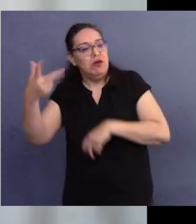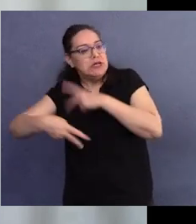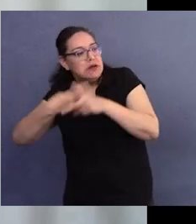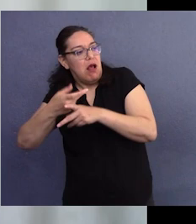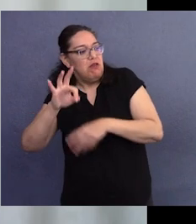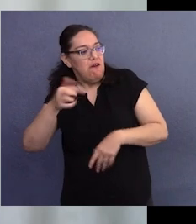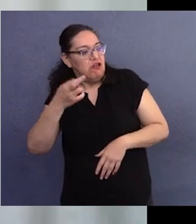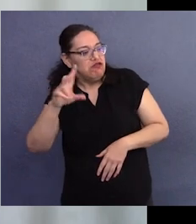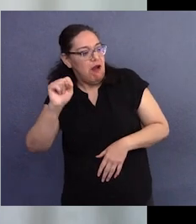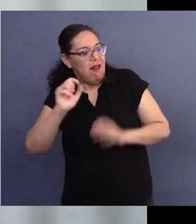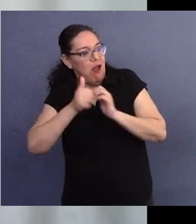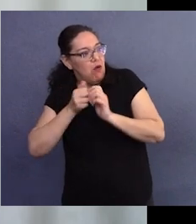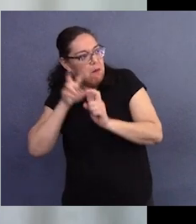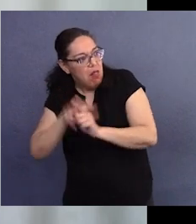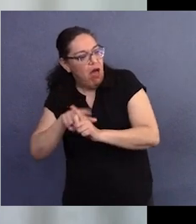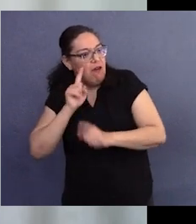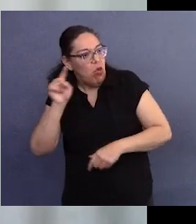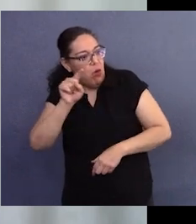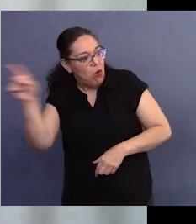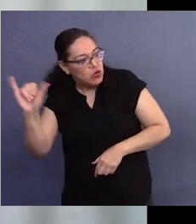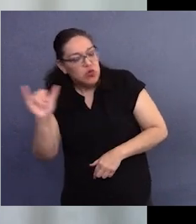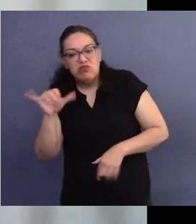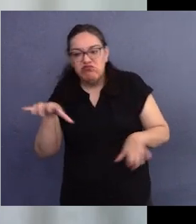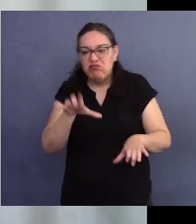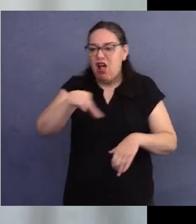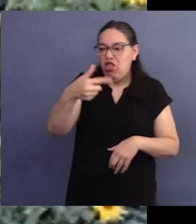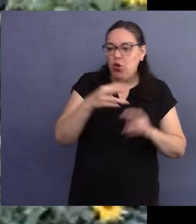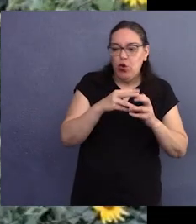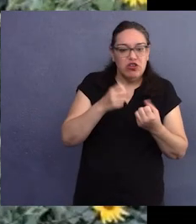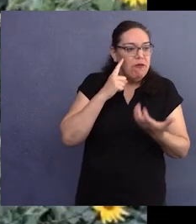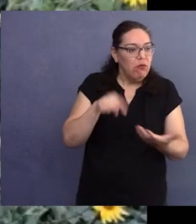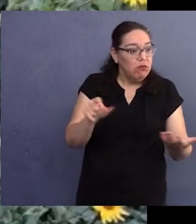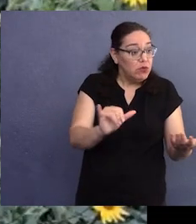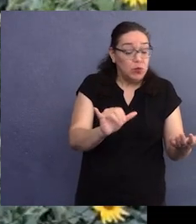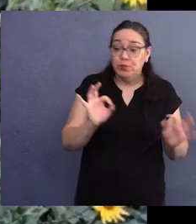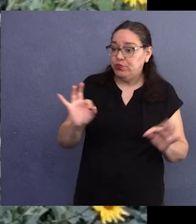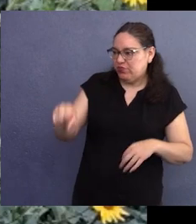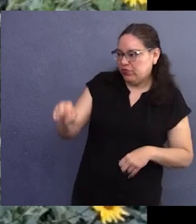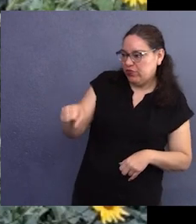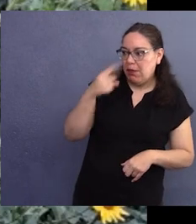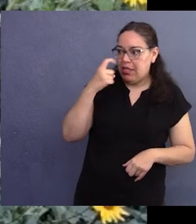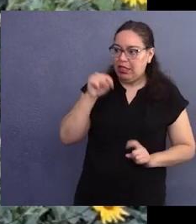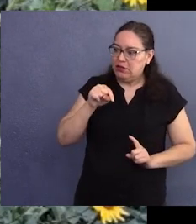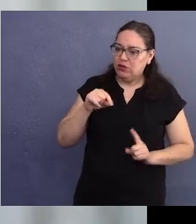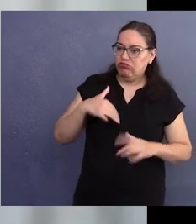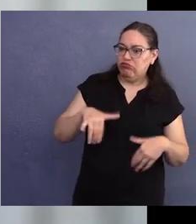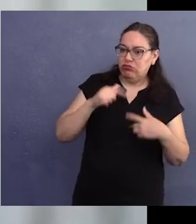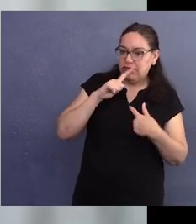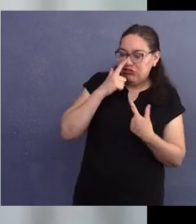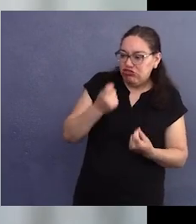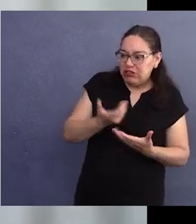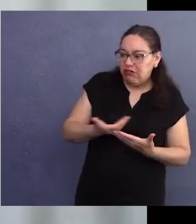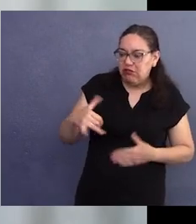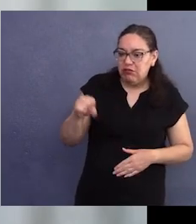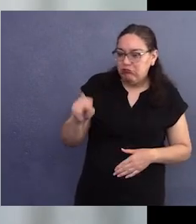apply for them, and we could do Yeah. another workshop with you if folks would like that. Yeah. Yeah, because this is kind of interesting stuff. Okay.